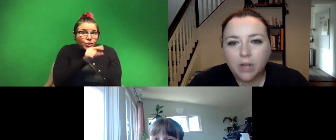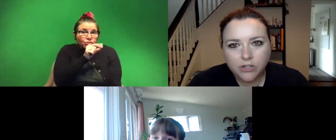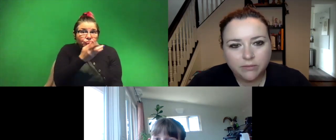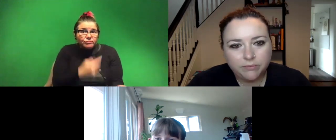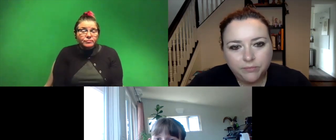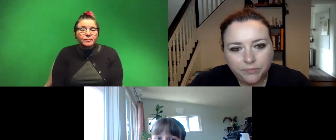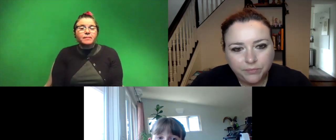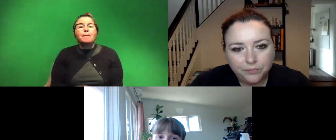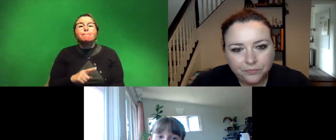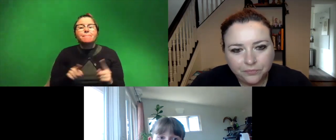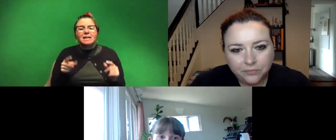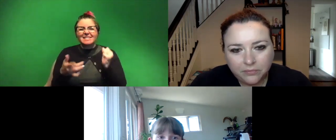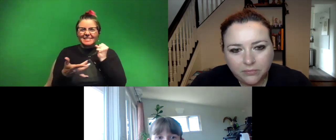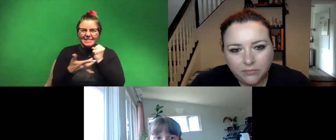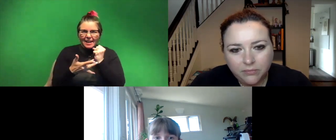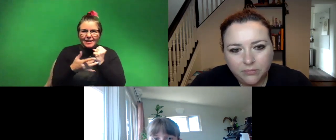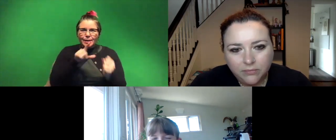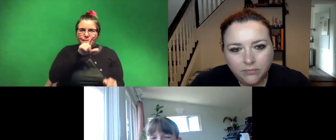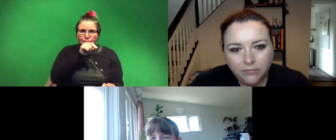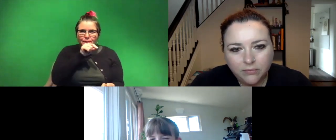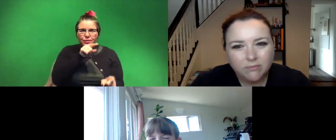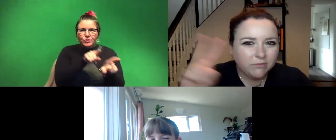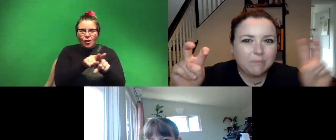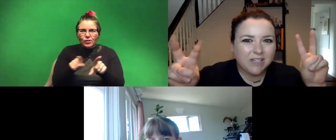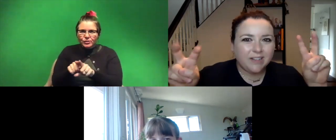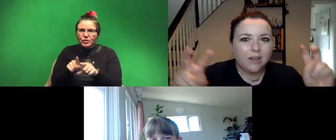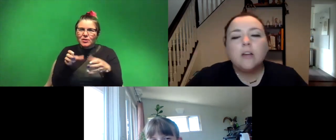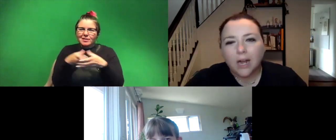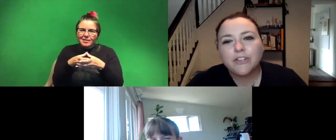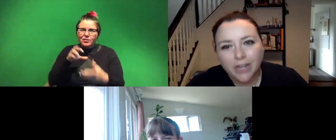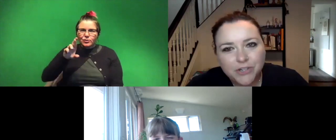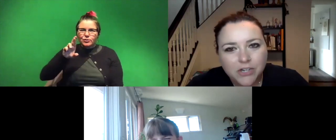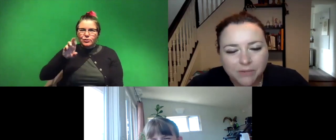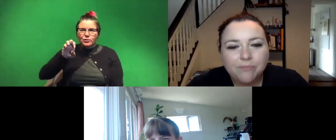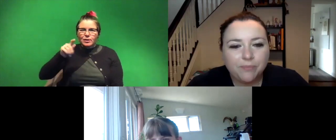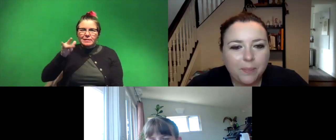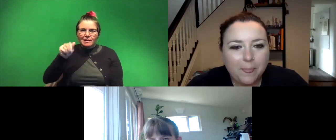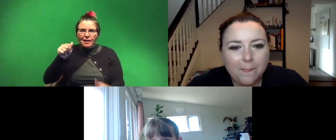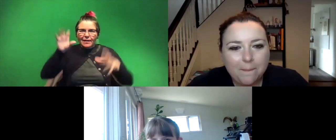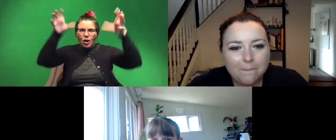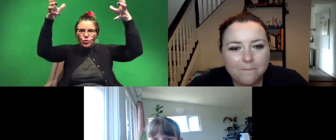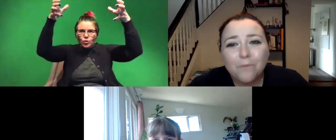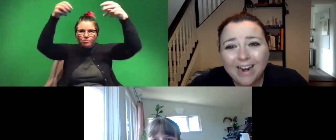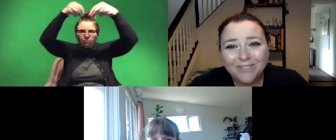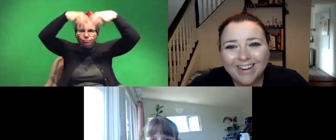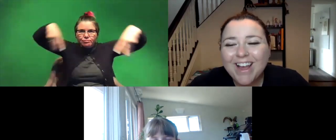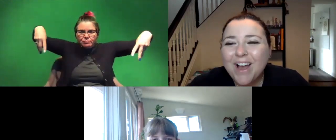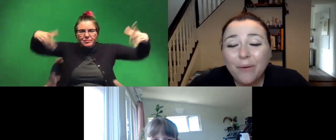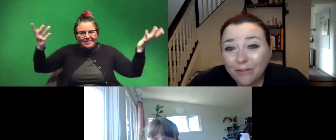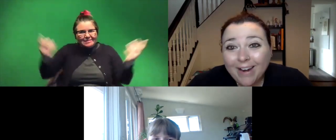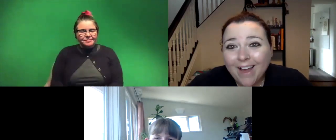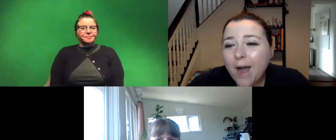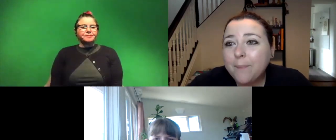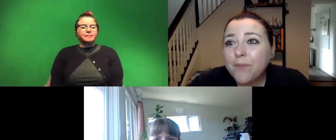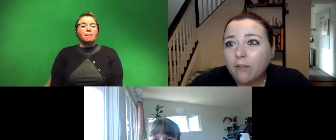But if you get really technical, birds would also be Reptilia. Reptilia. Gotcha. But they're obviously reptiles. Yeah. Right.